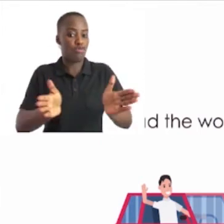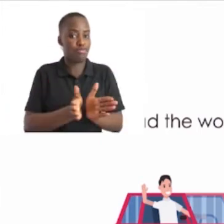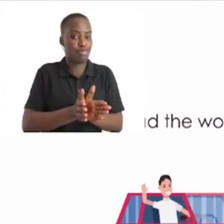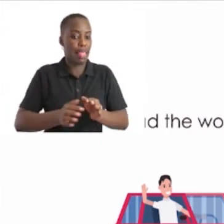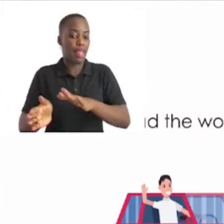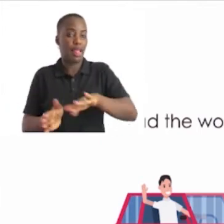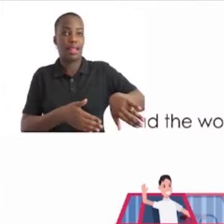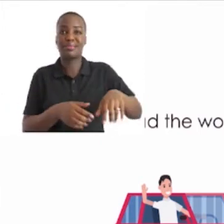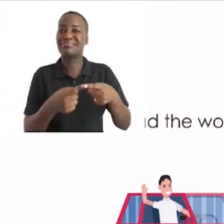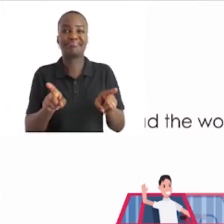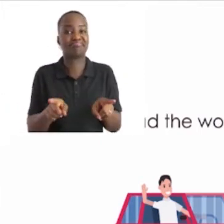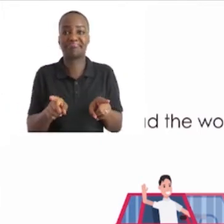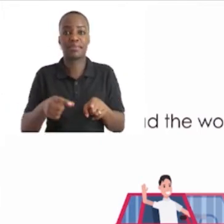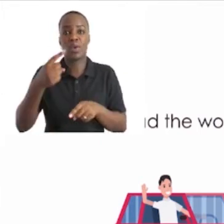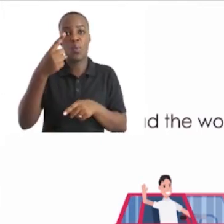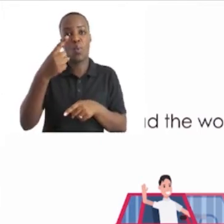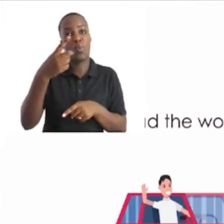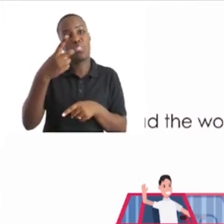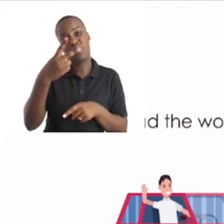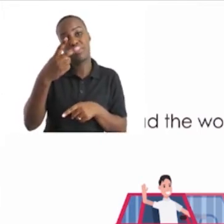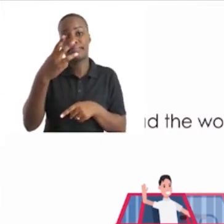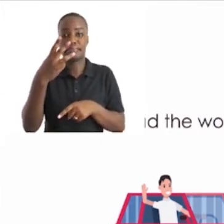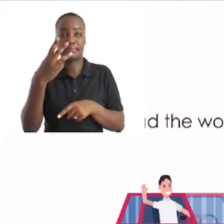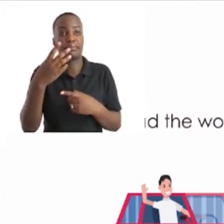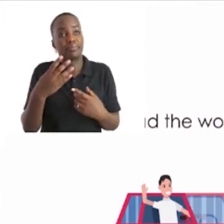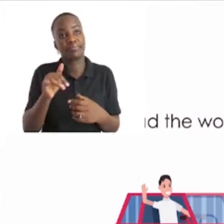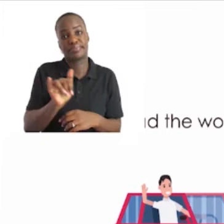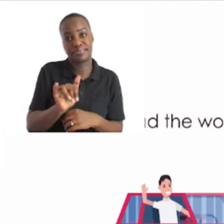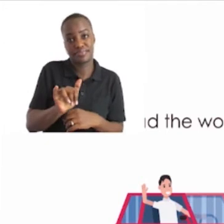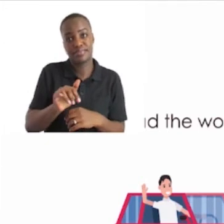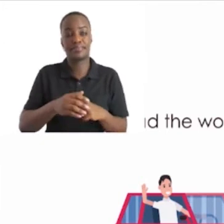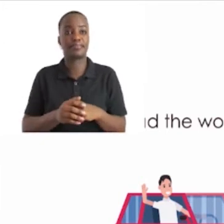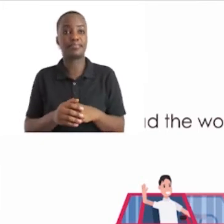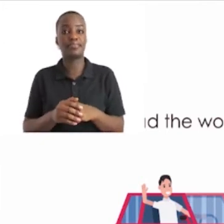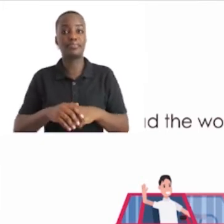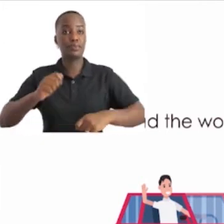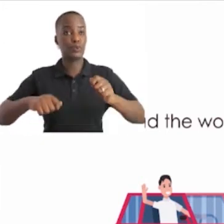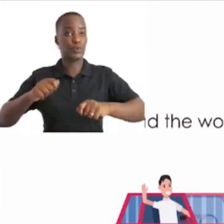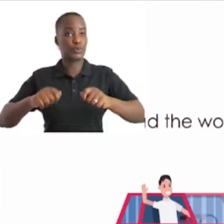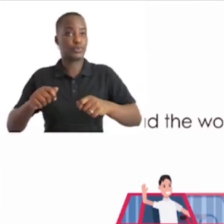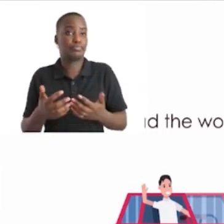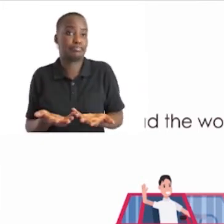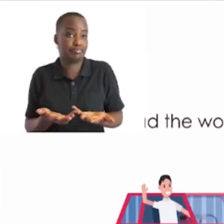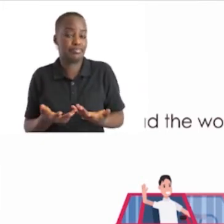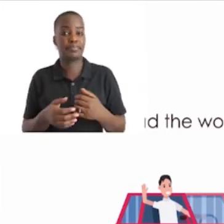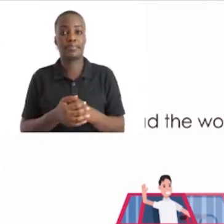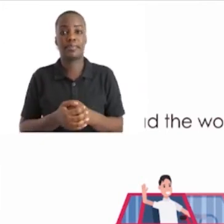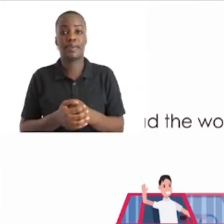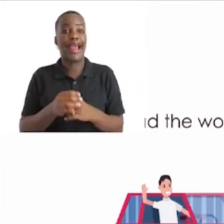1, 2, 3, or 4? And the last one is